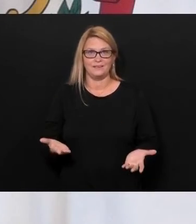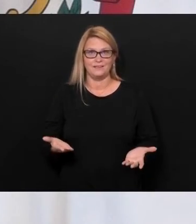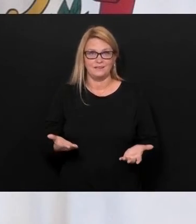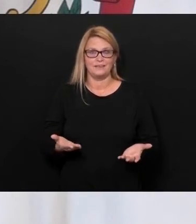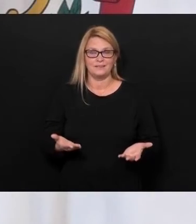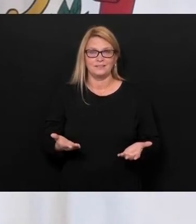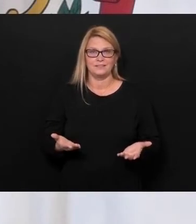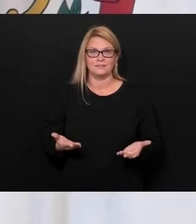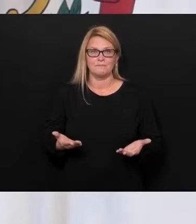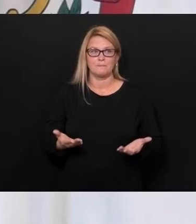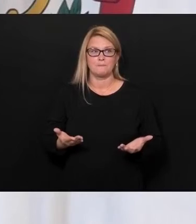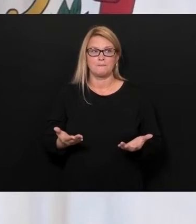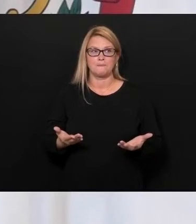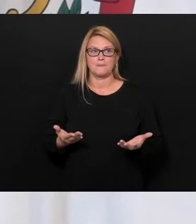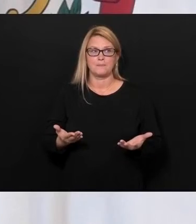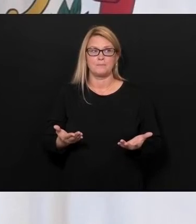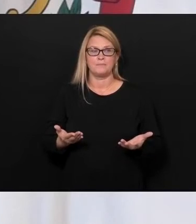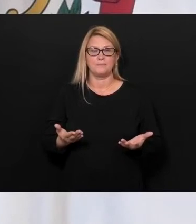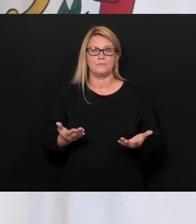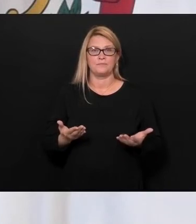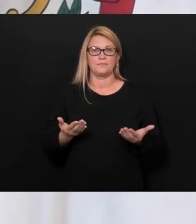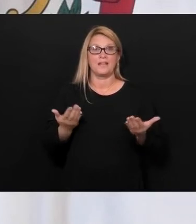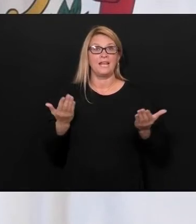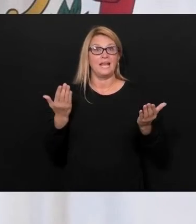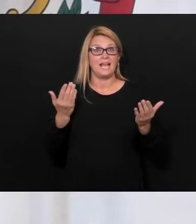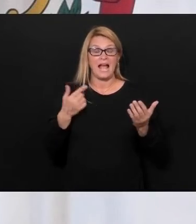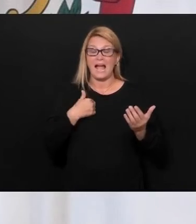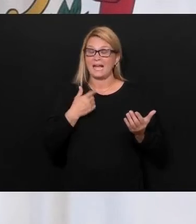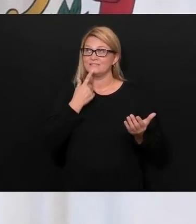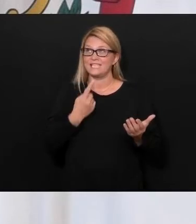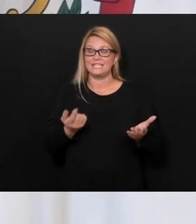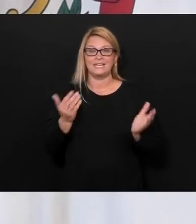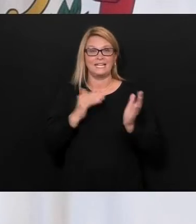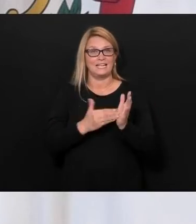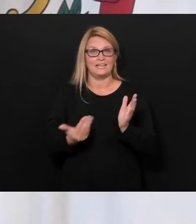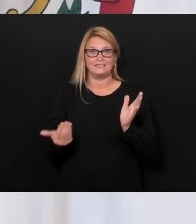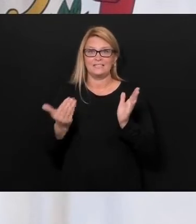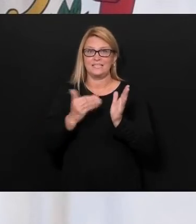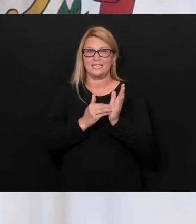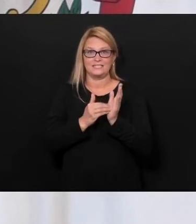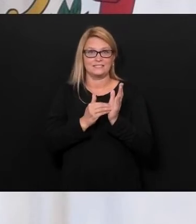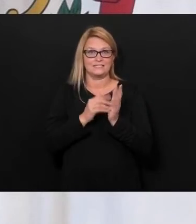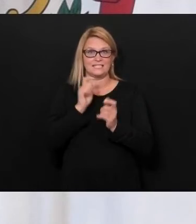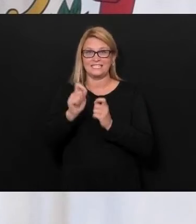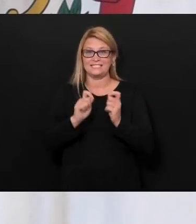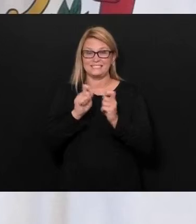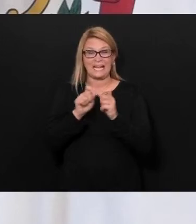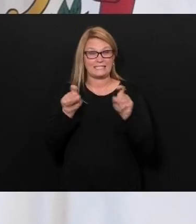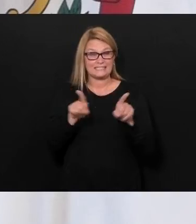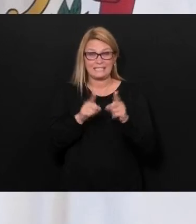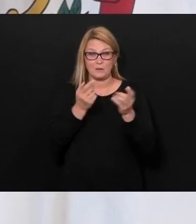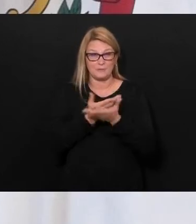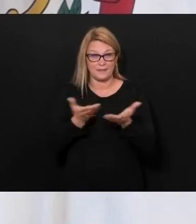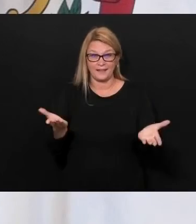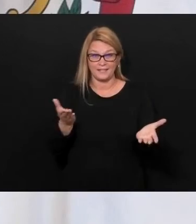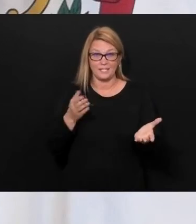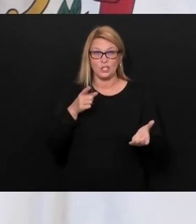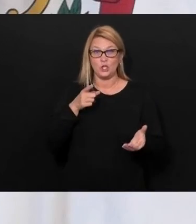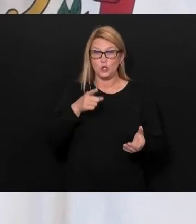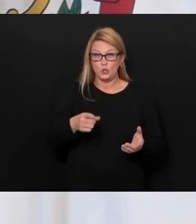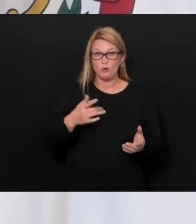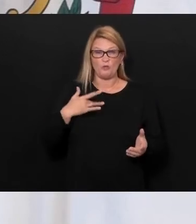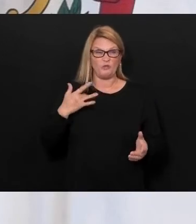All I'm saying is exactly the same thing. Exactly the same thing. If you have some level of